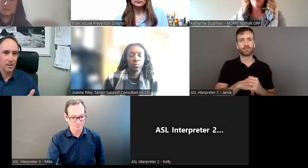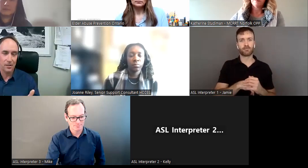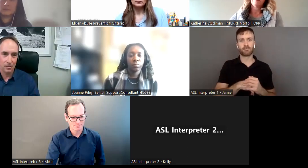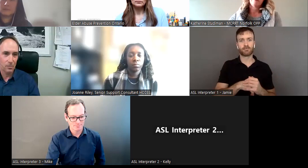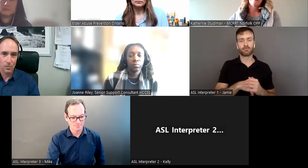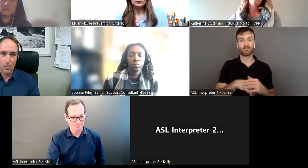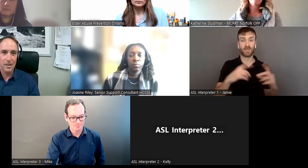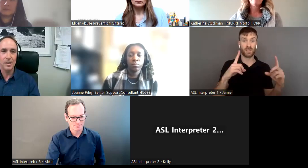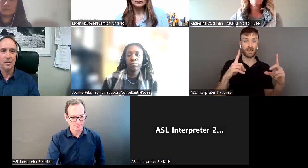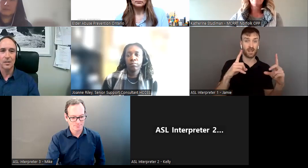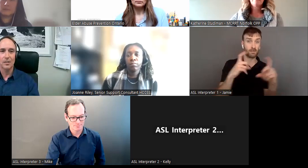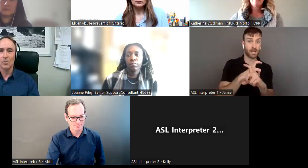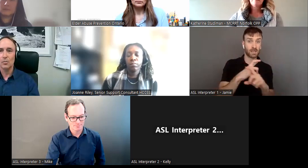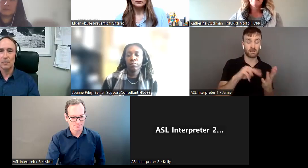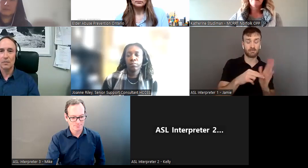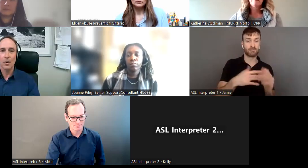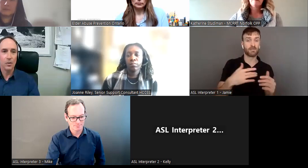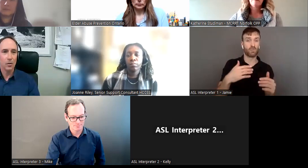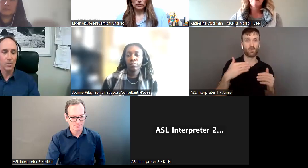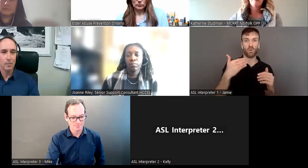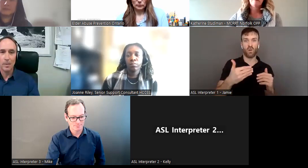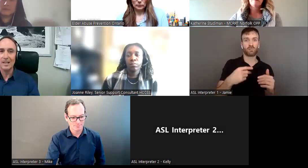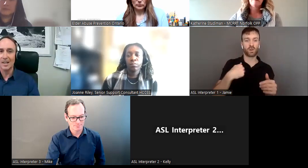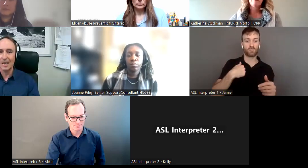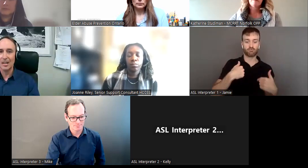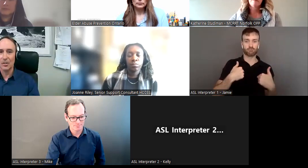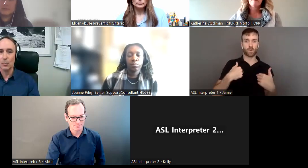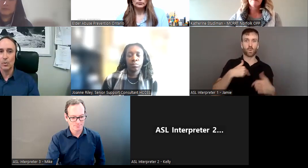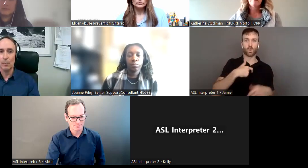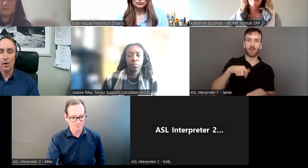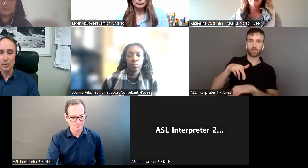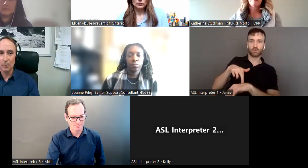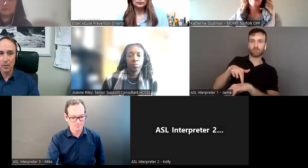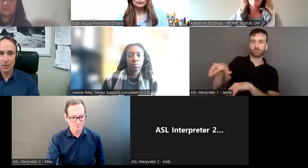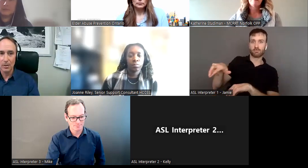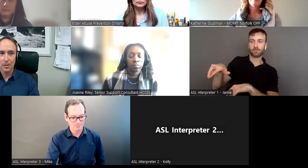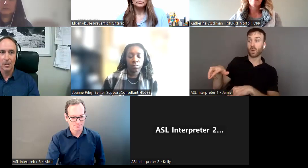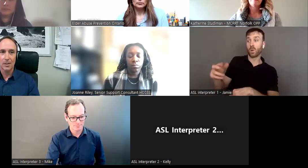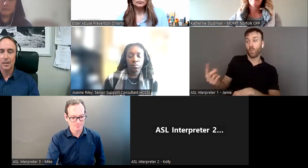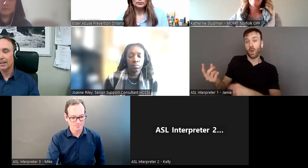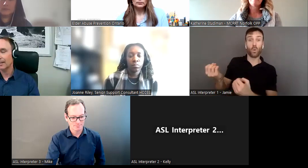means that we need to refer or make the connection with multiple